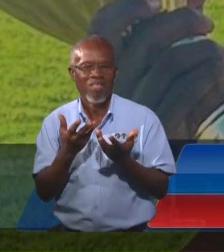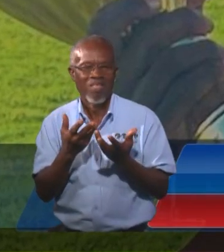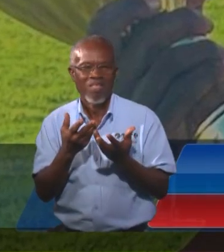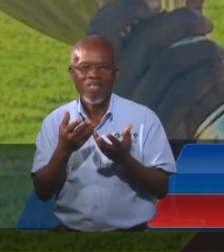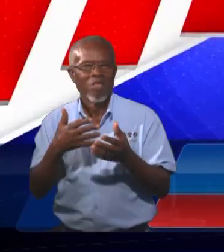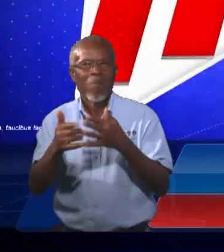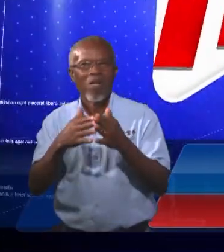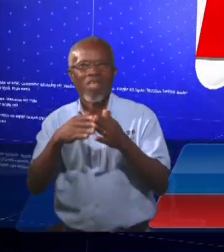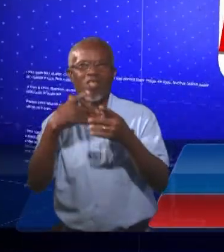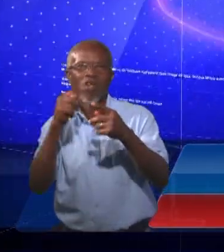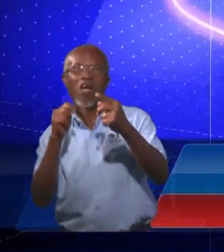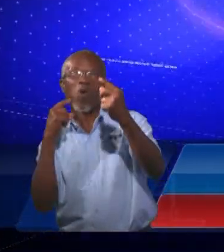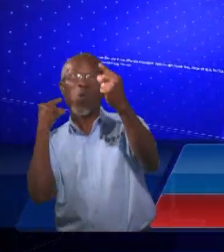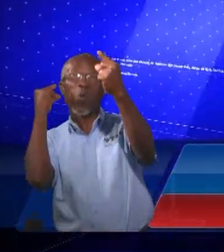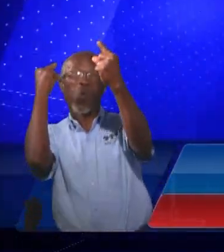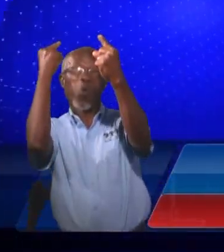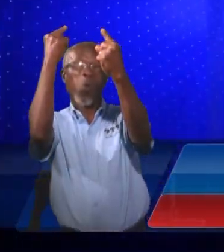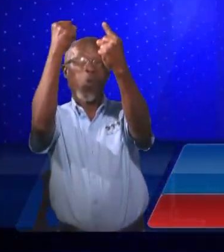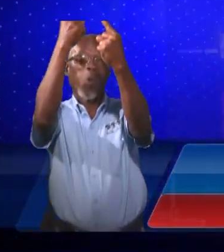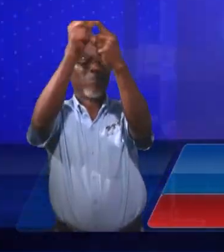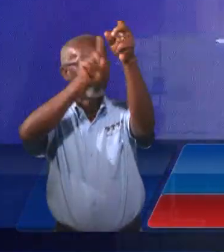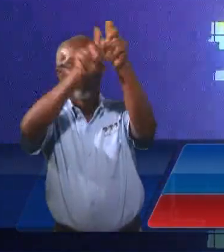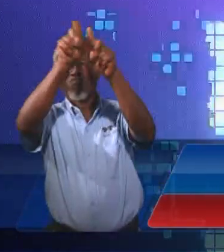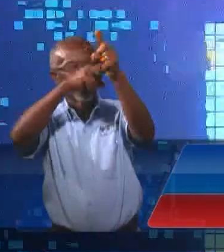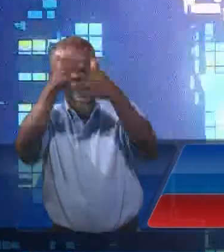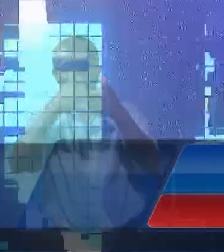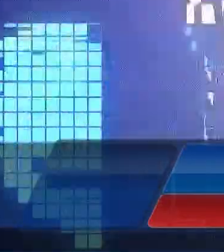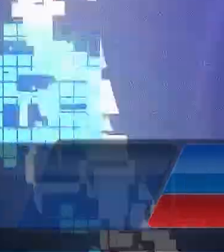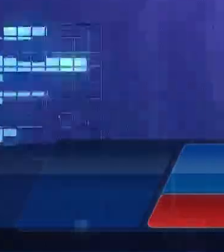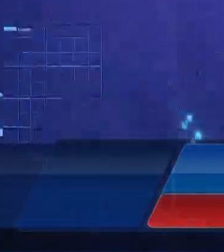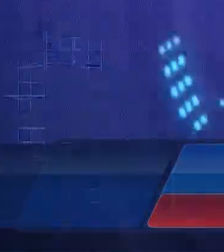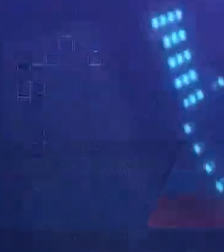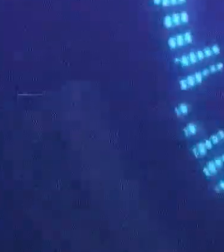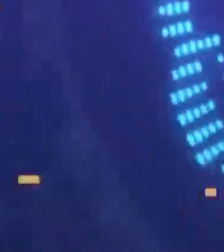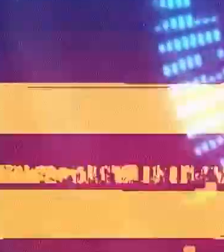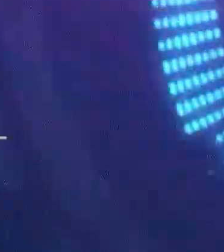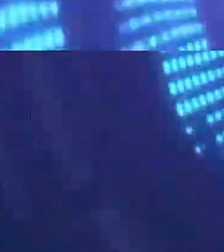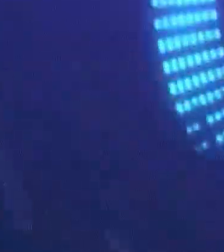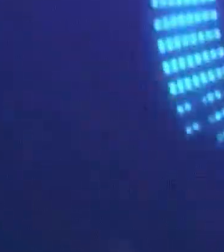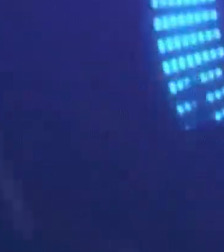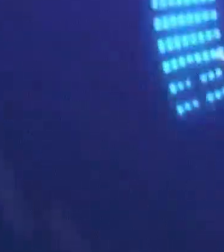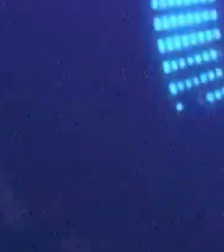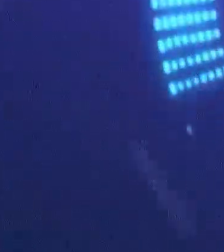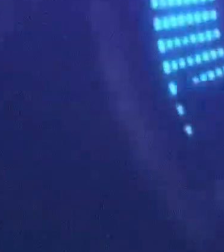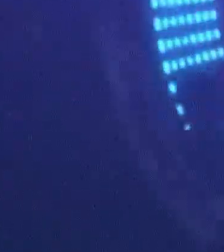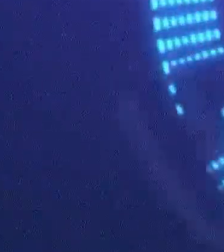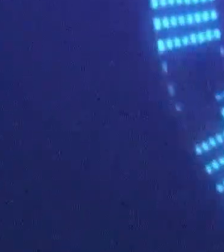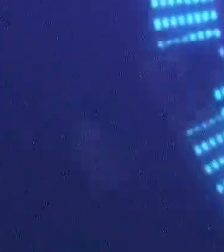stars. I am Keisha Marie Charles, giving voice to Generation Next for TTT News.